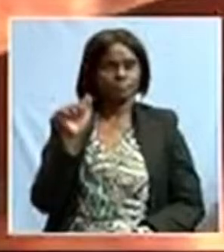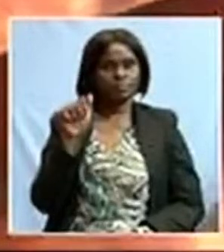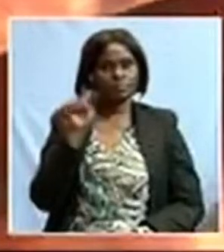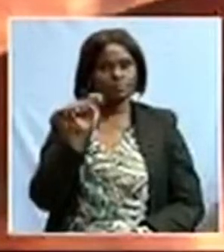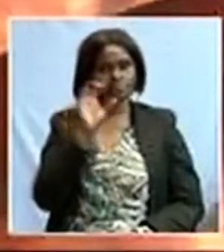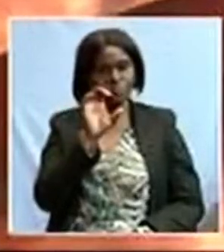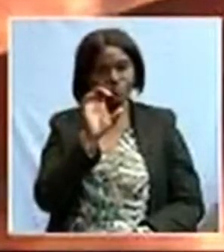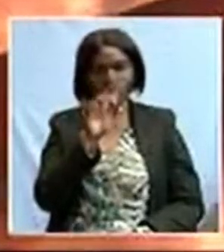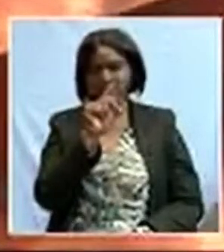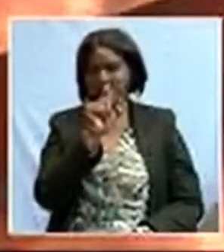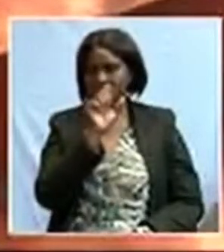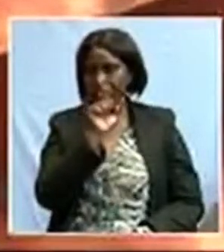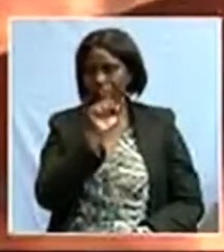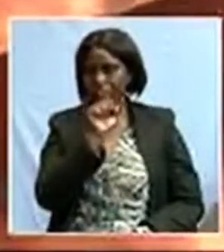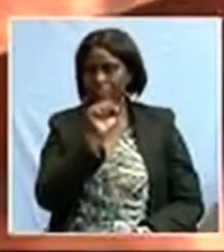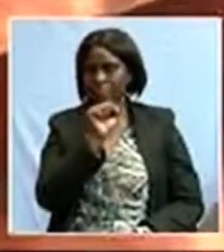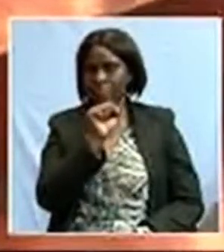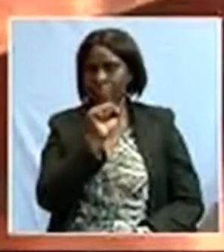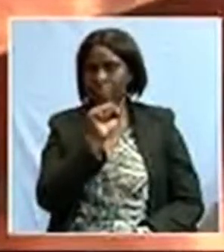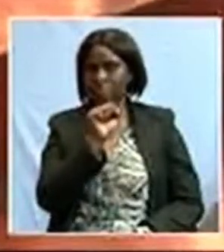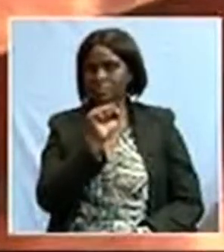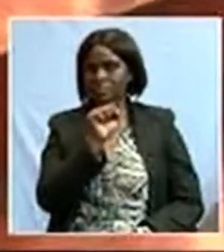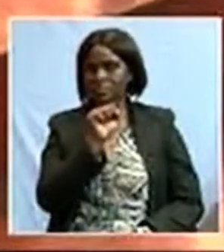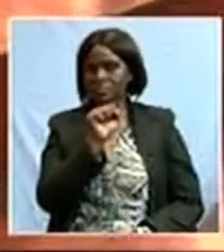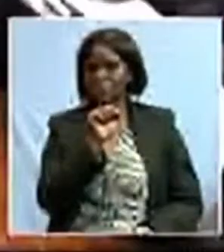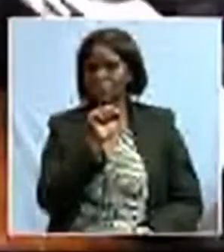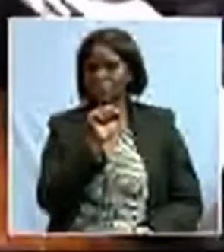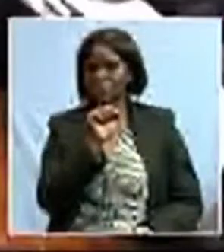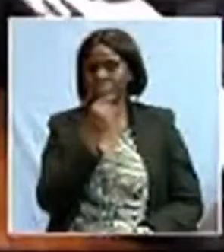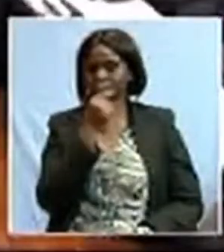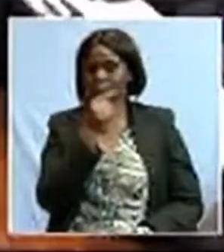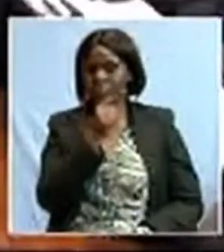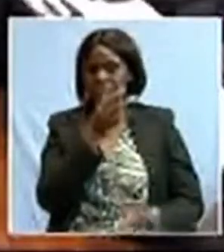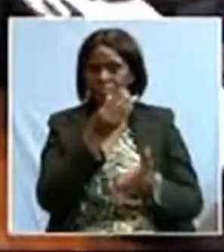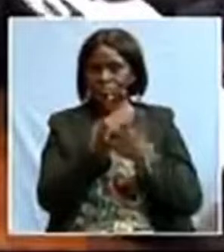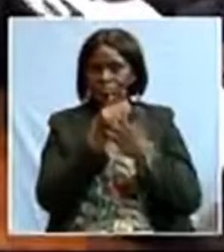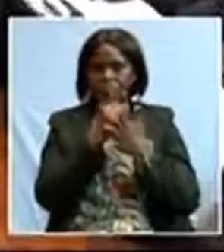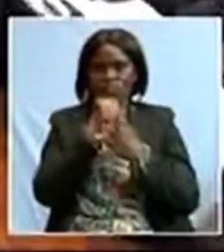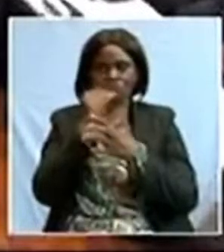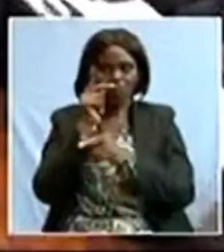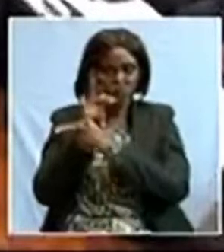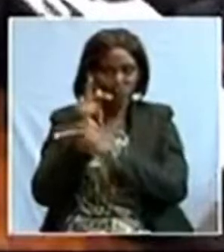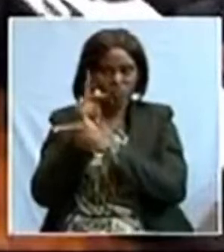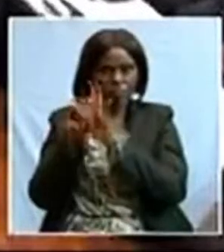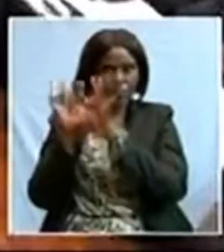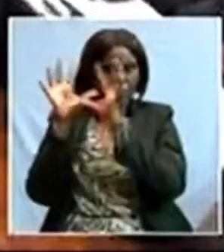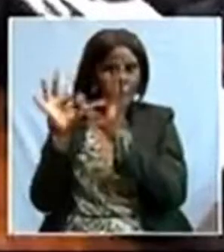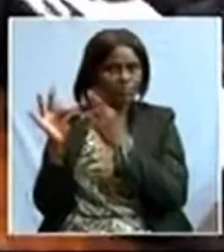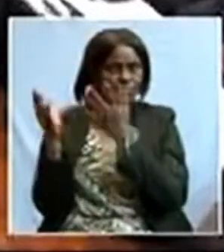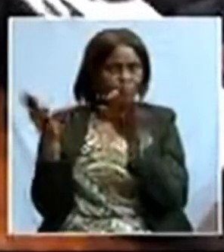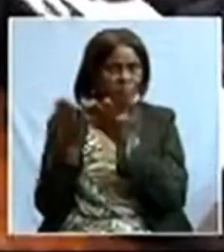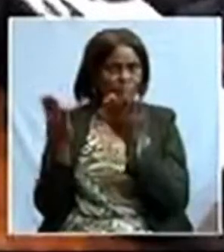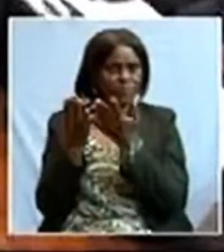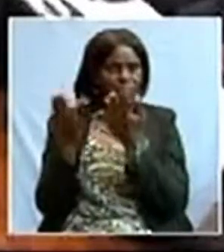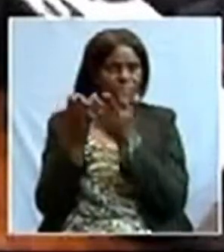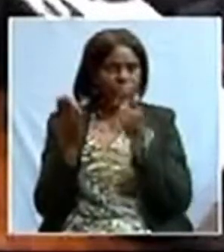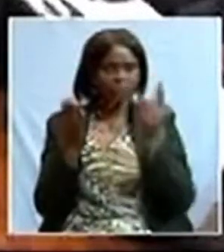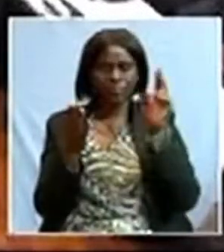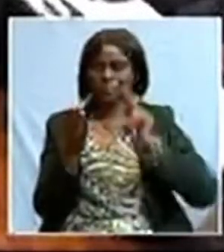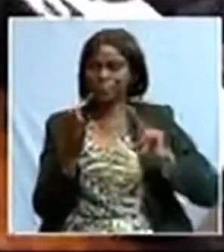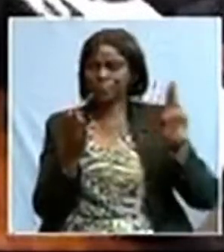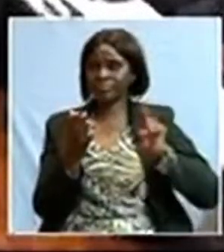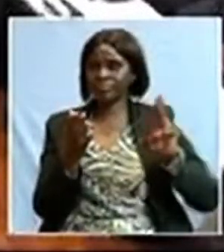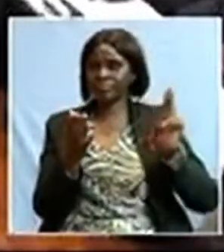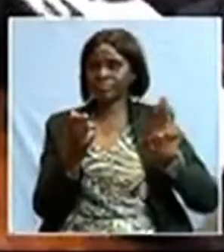just give us some comfort. When you say this money wasn't sitting in the account, it was being